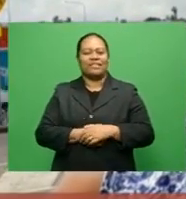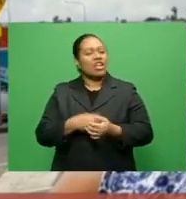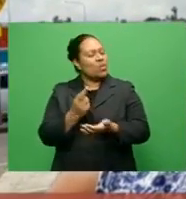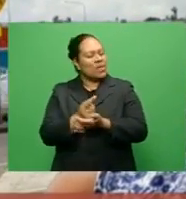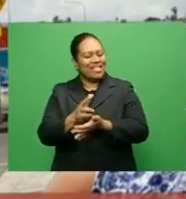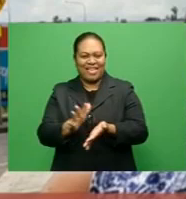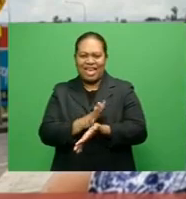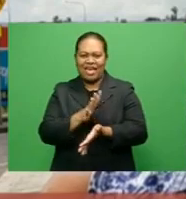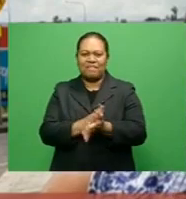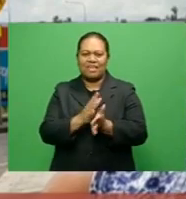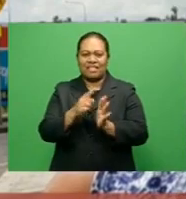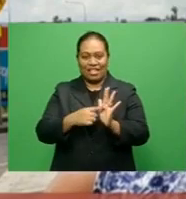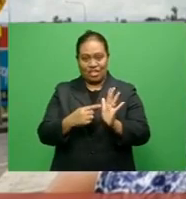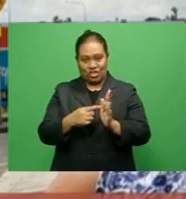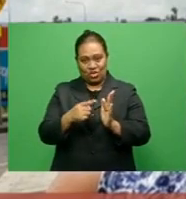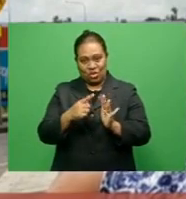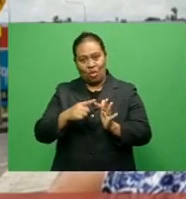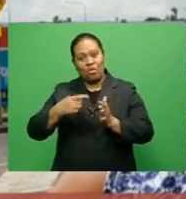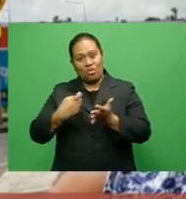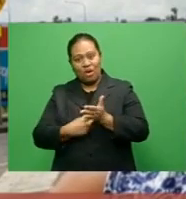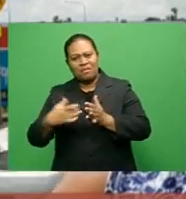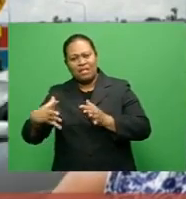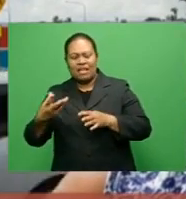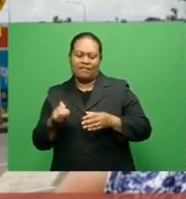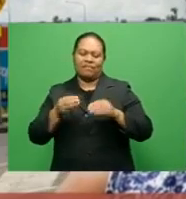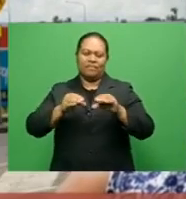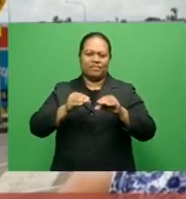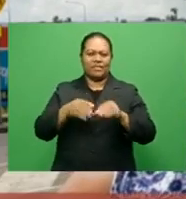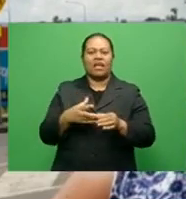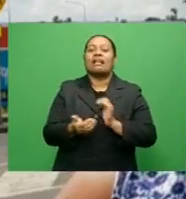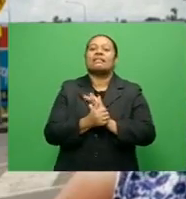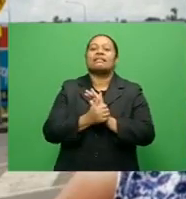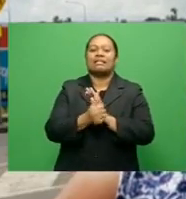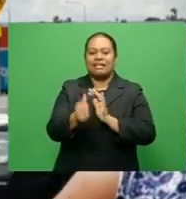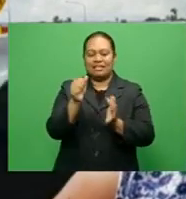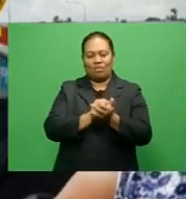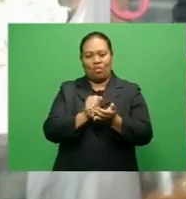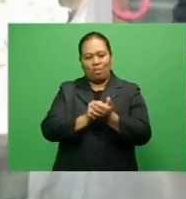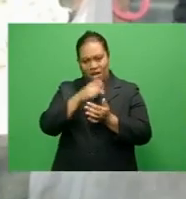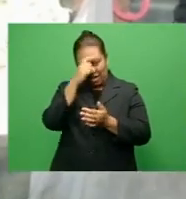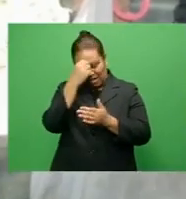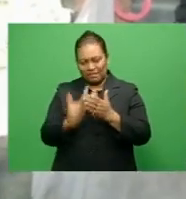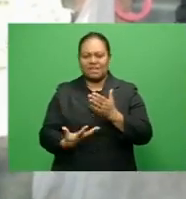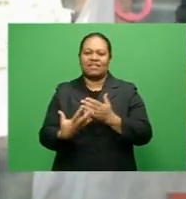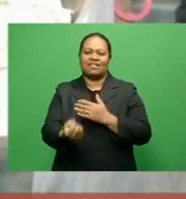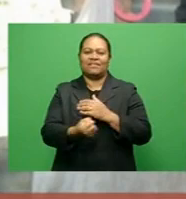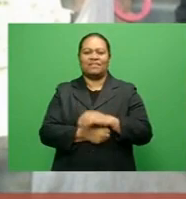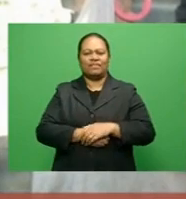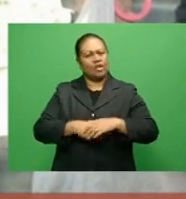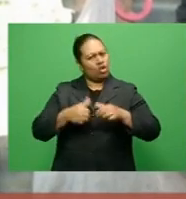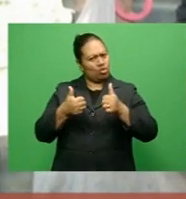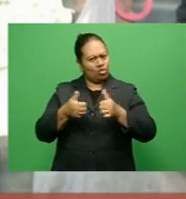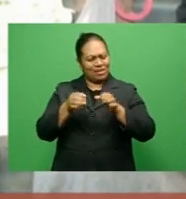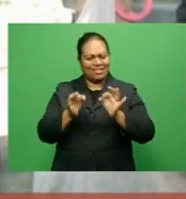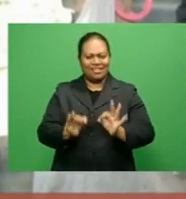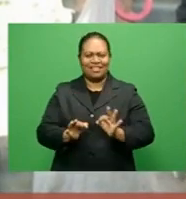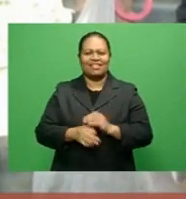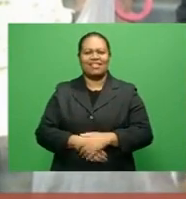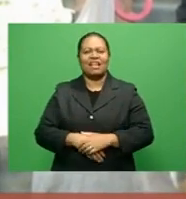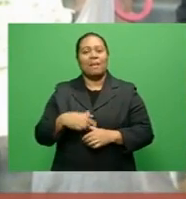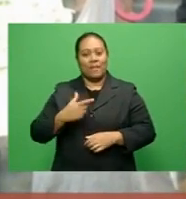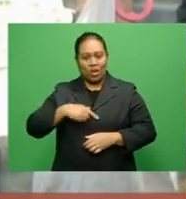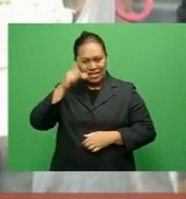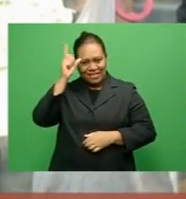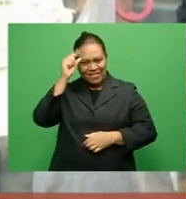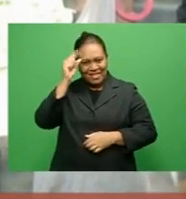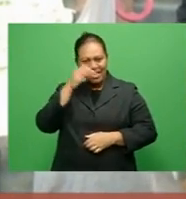that Joe Rambele has been appointed as the coach because he has a lot of skills and experience. It is a good decision because he is Fijian,